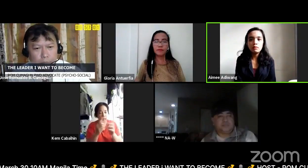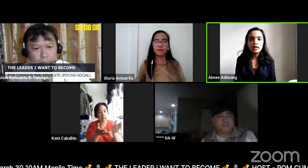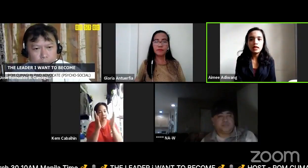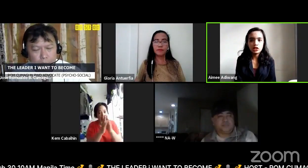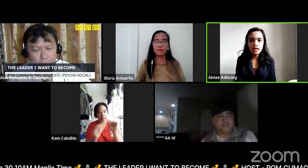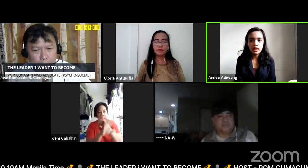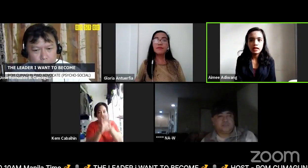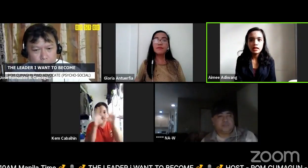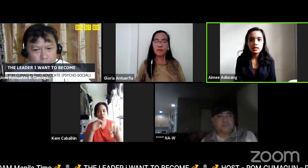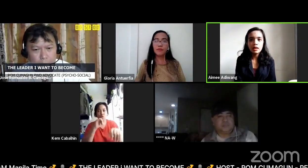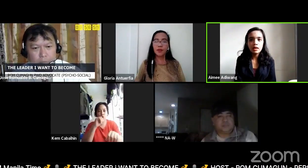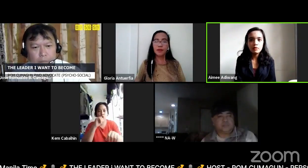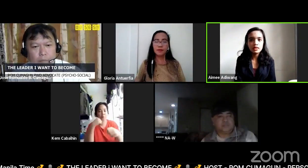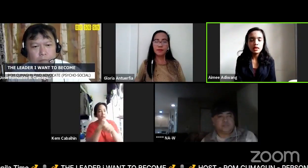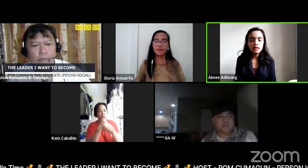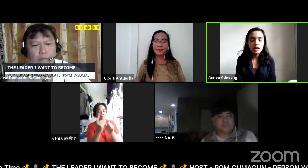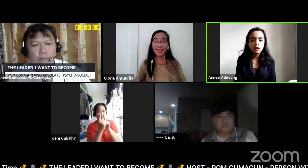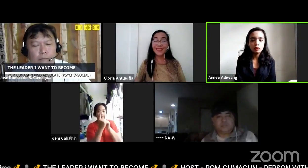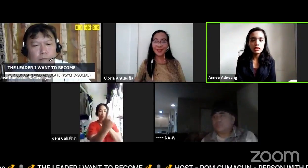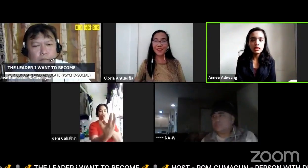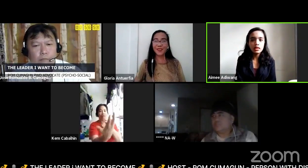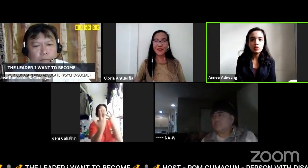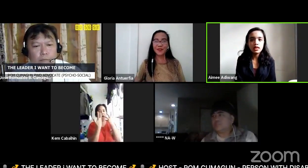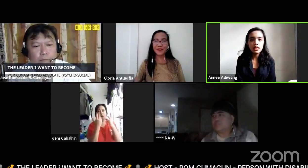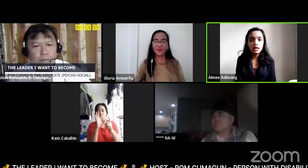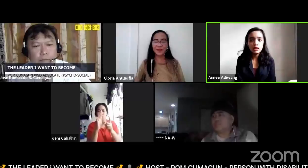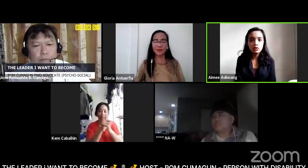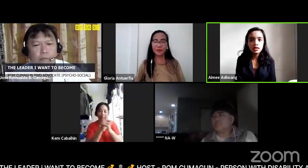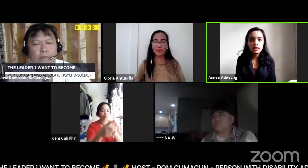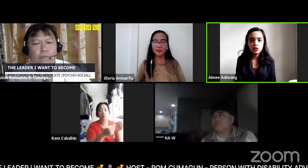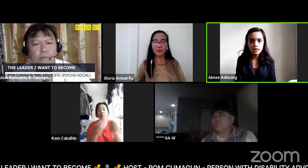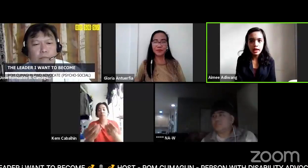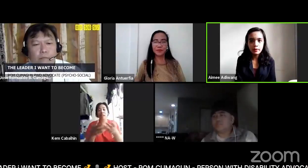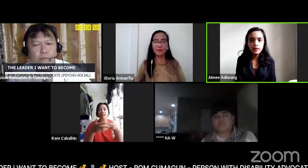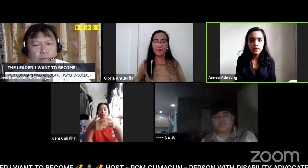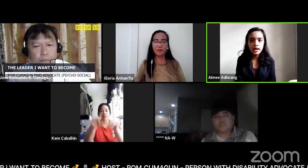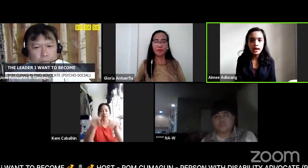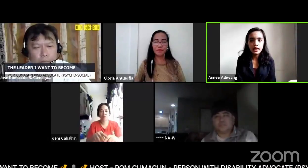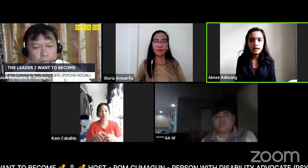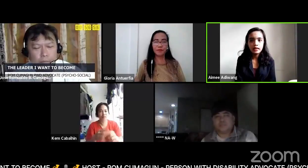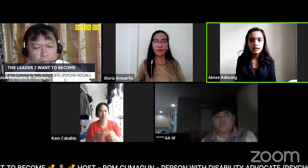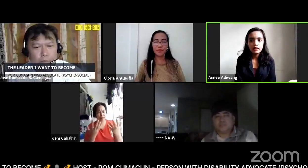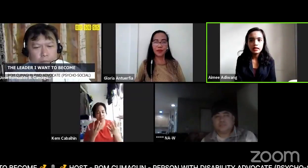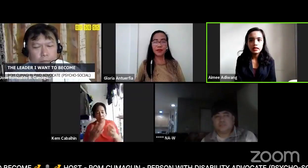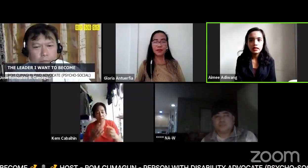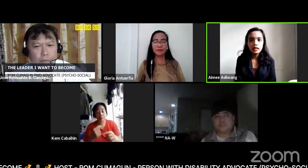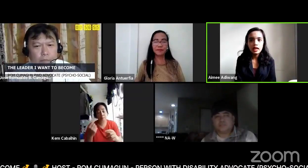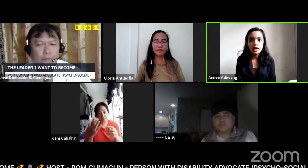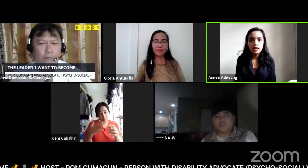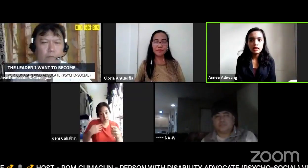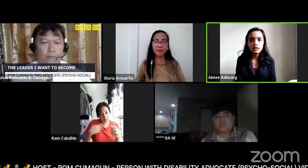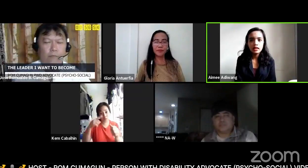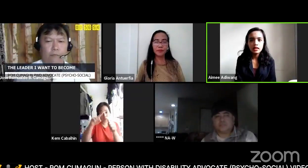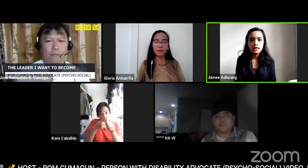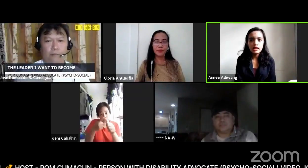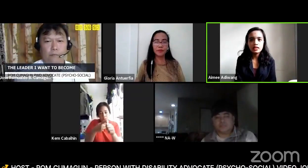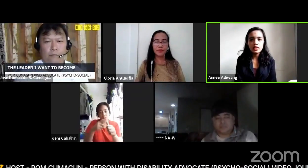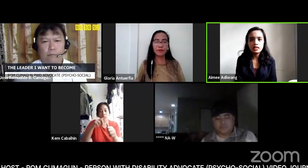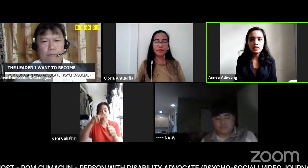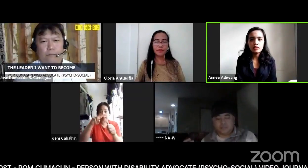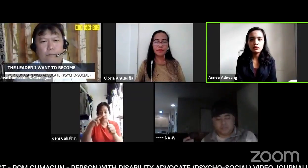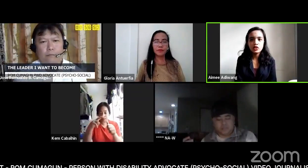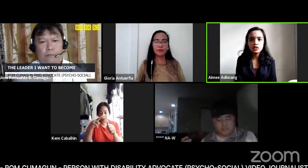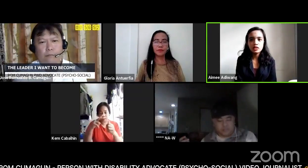yung simpleng English lang. Sometimes there are words that they know that they do not understand. And then